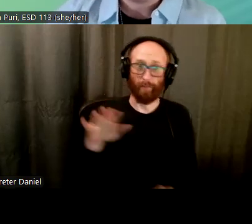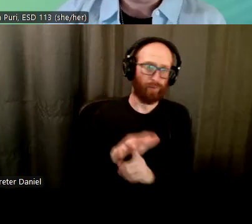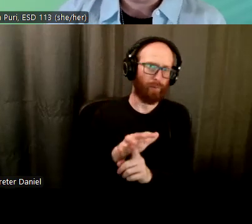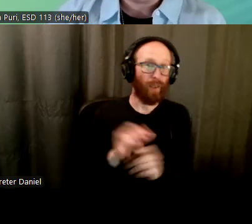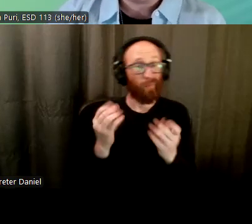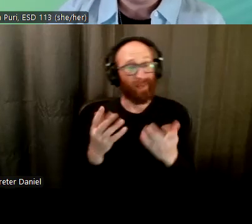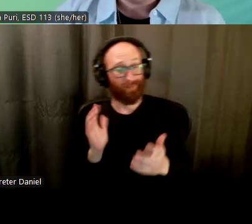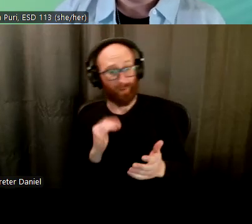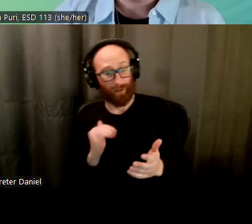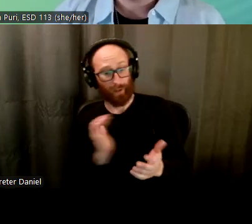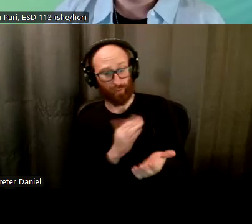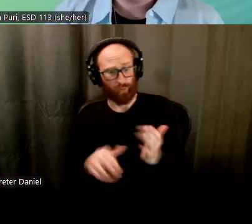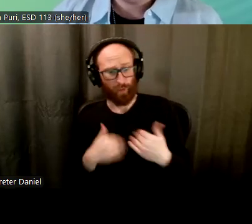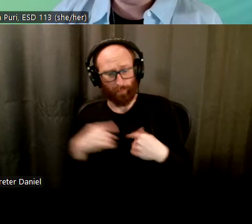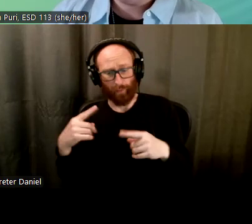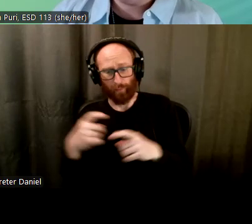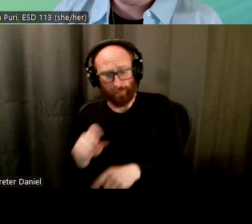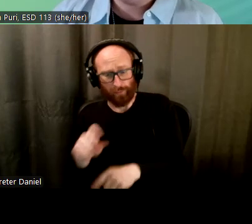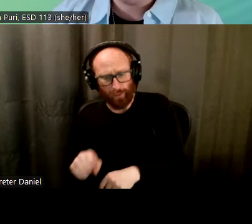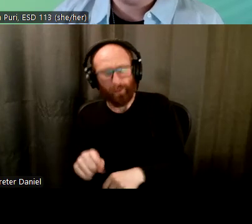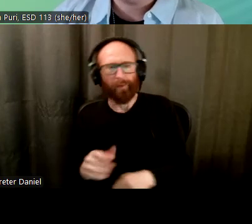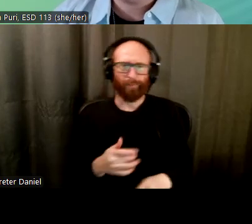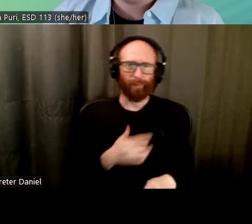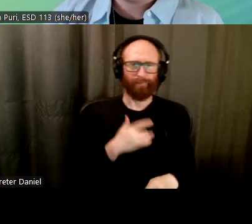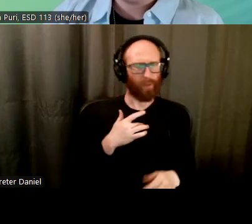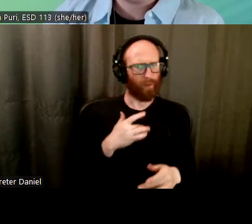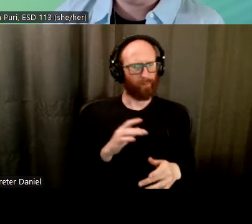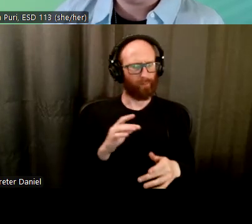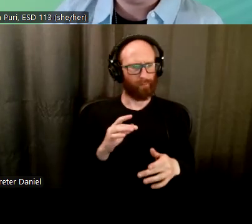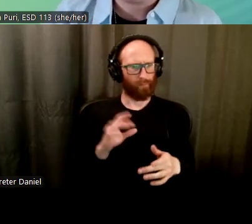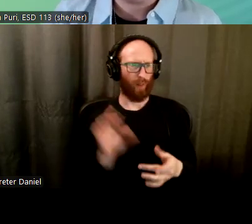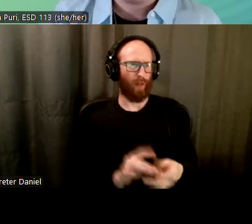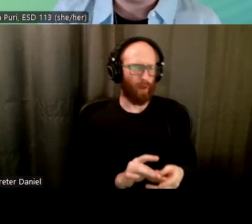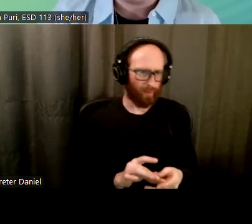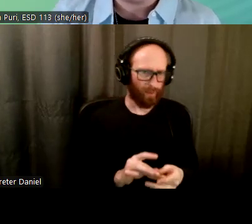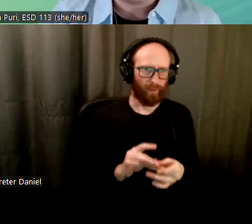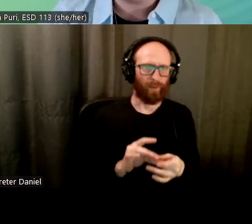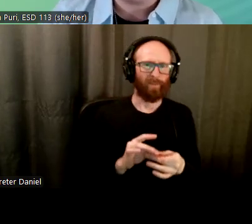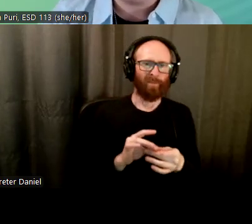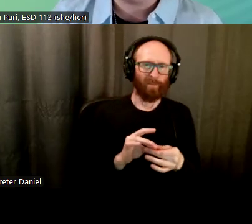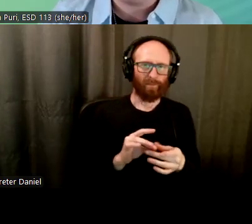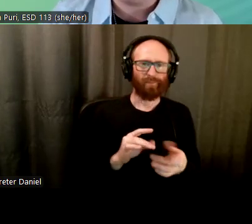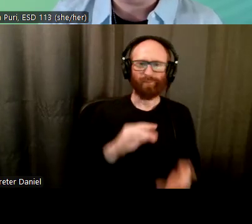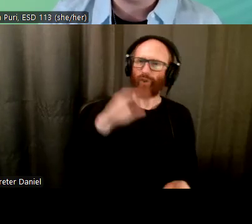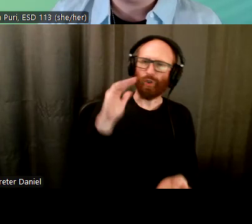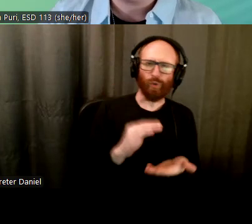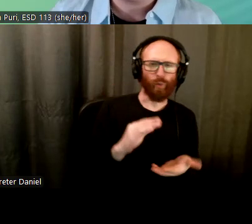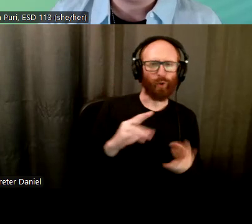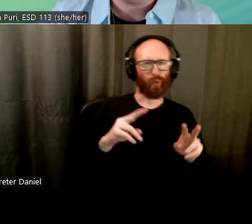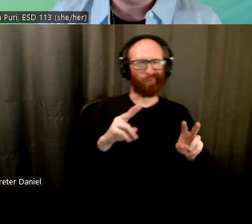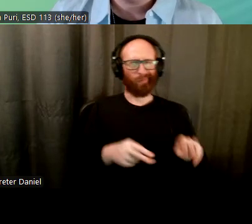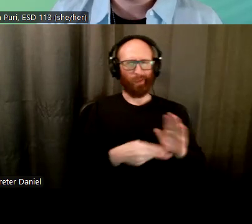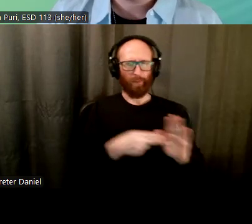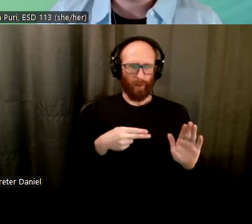of belonging and reduced stigma and understanding of their mental health needs in that school